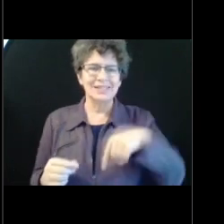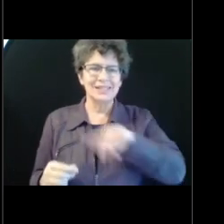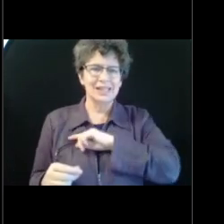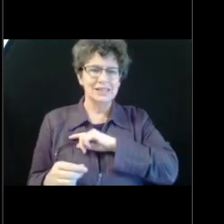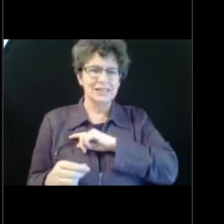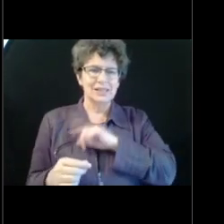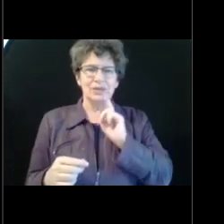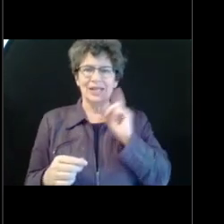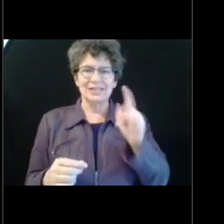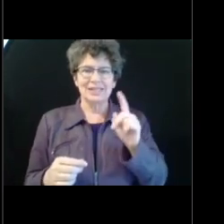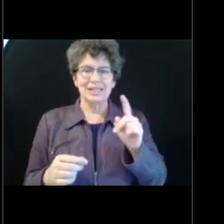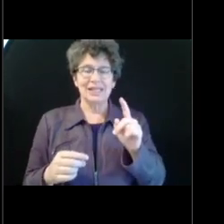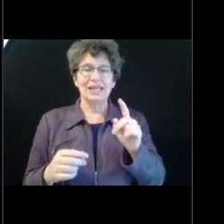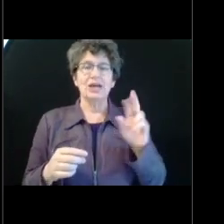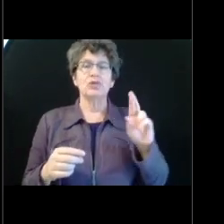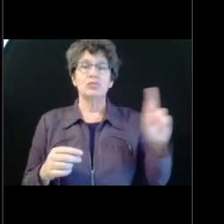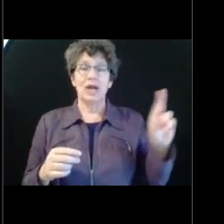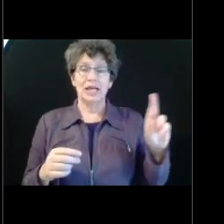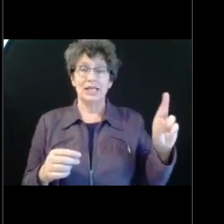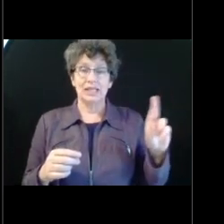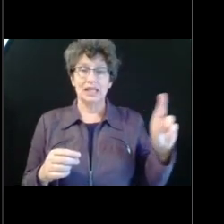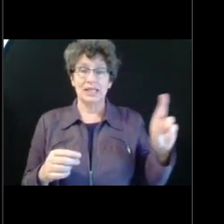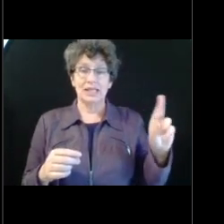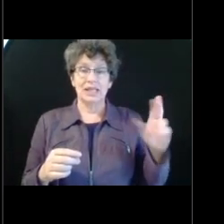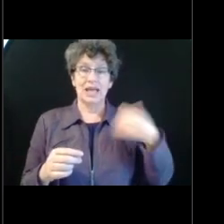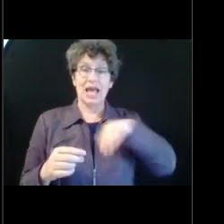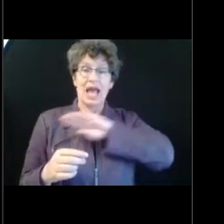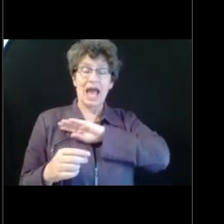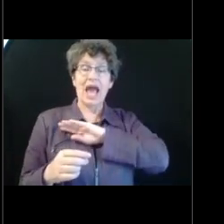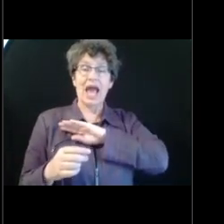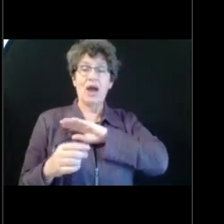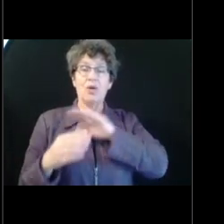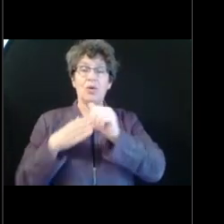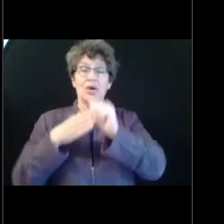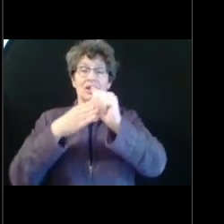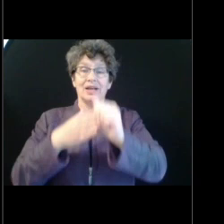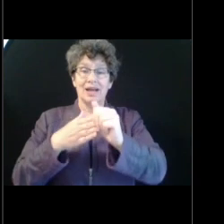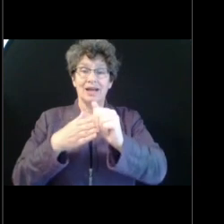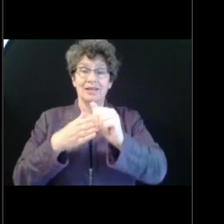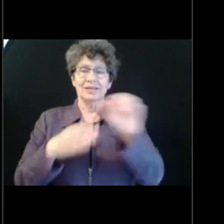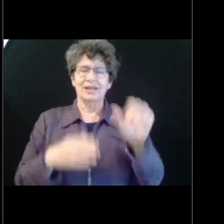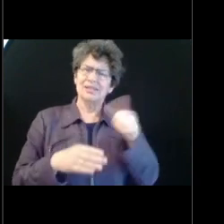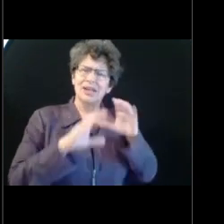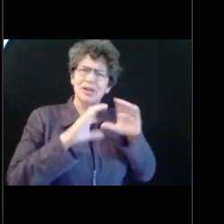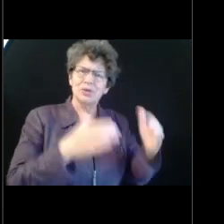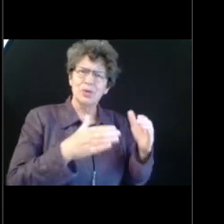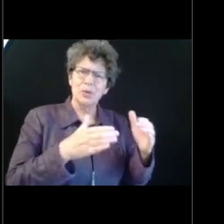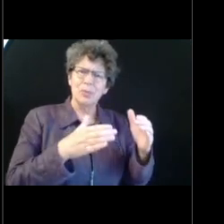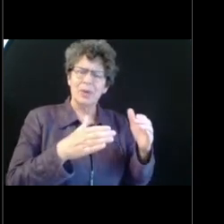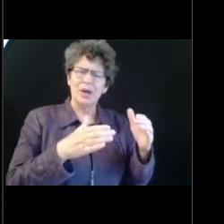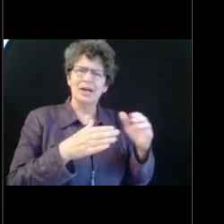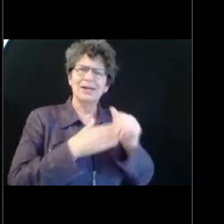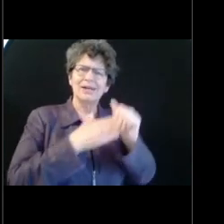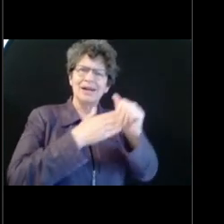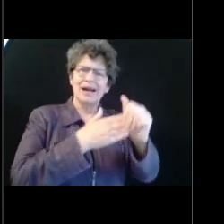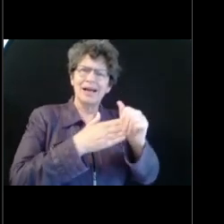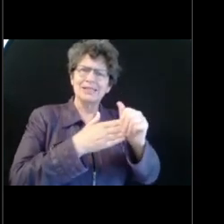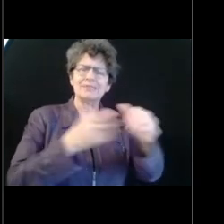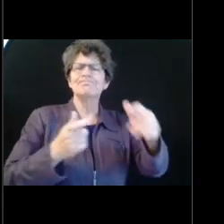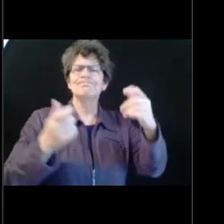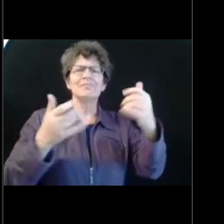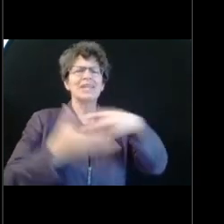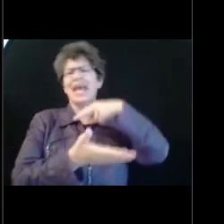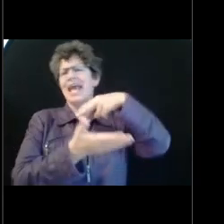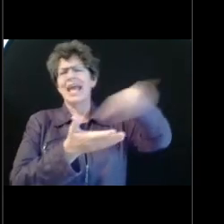guides and guides from another group celebrating. We never did figure out quite exactly what they were celebrating, but they were dancing